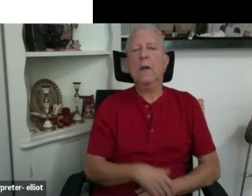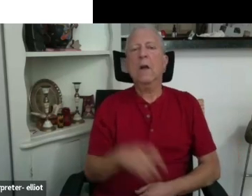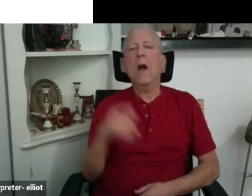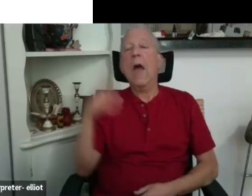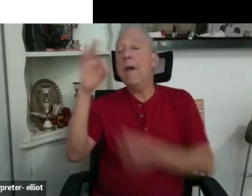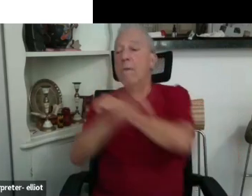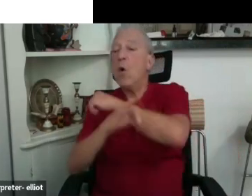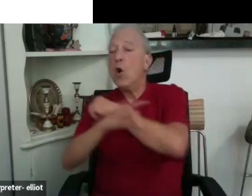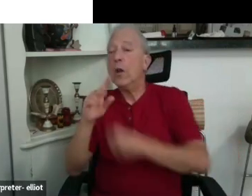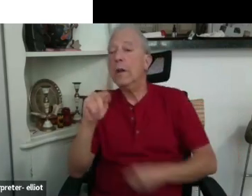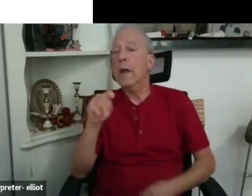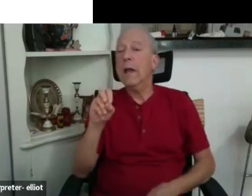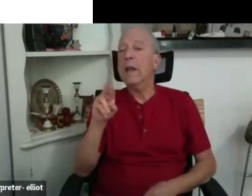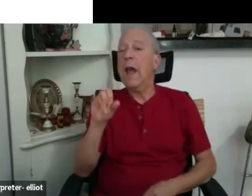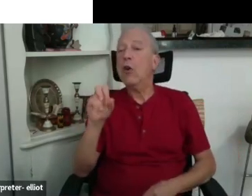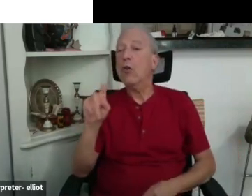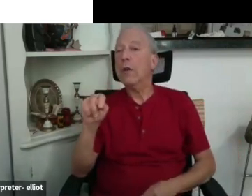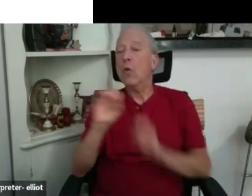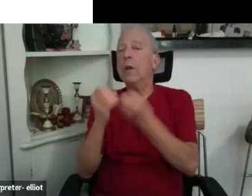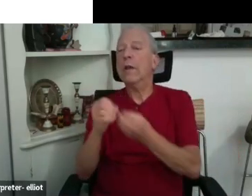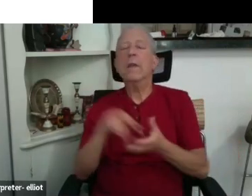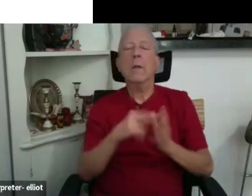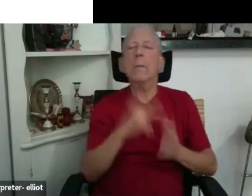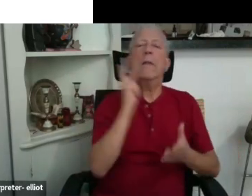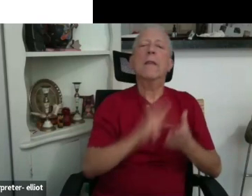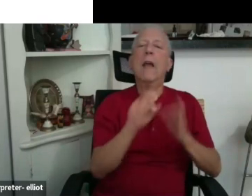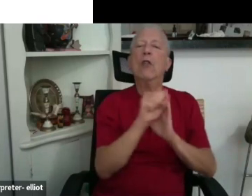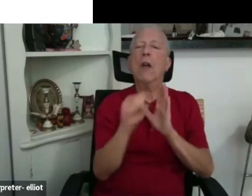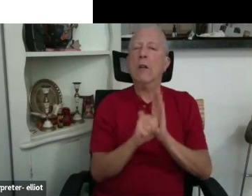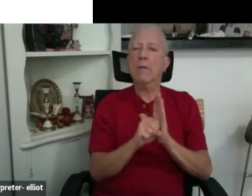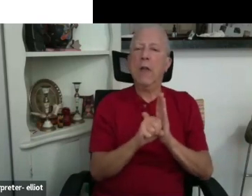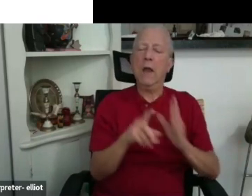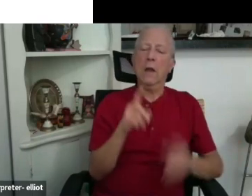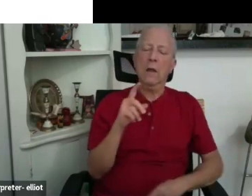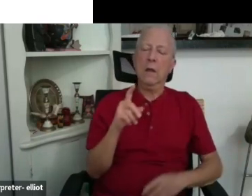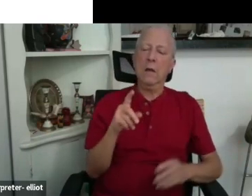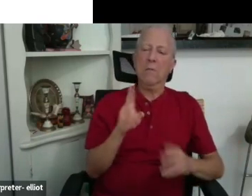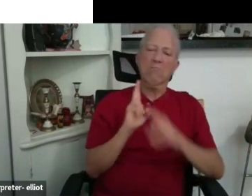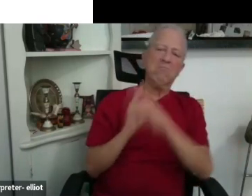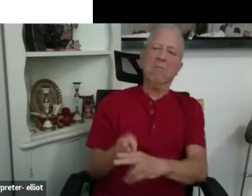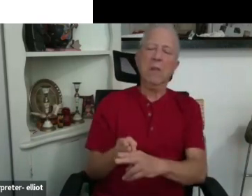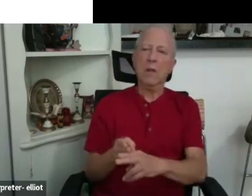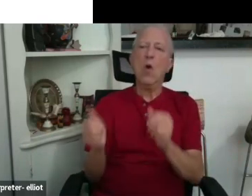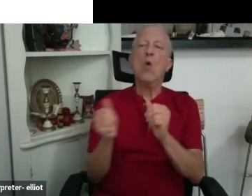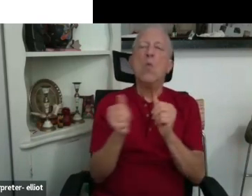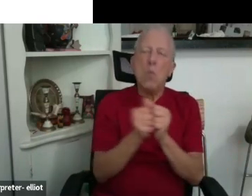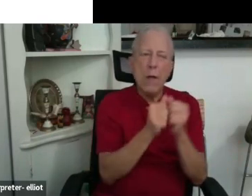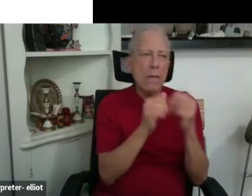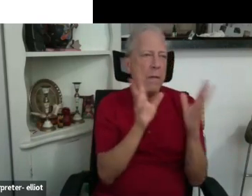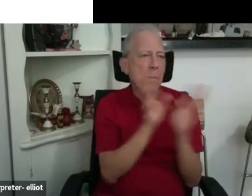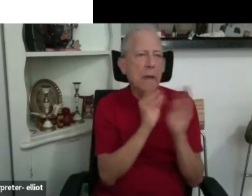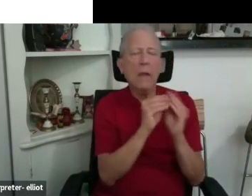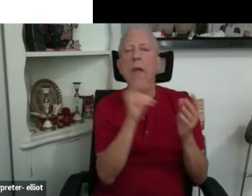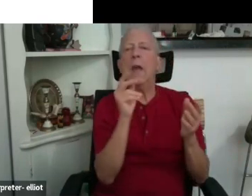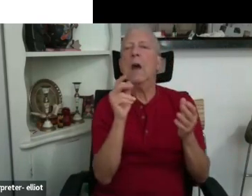foreign terrorist organization, the Secretary of State must designate you in consultation with the Attorney General and the Secretary